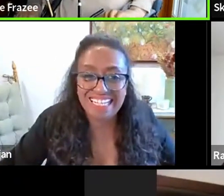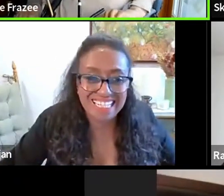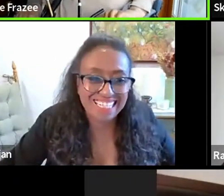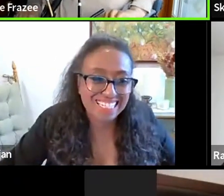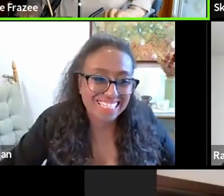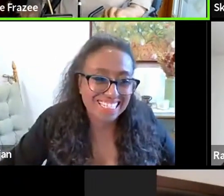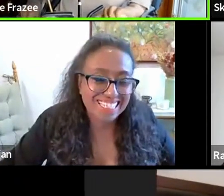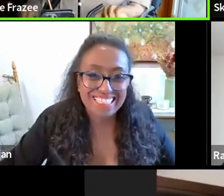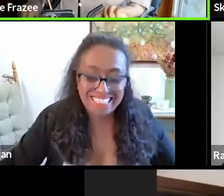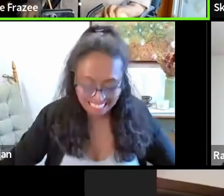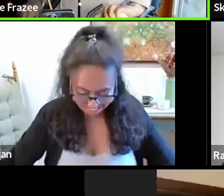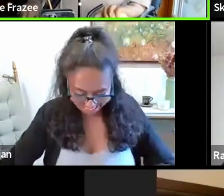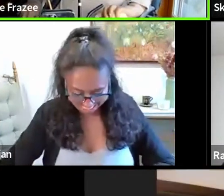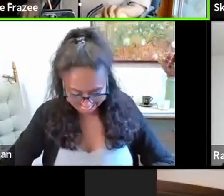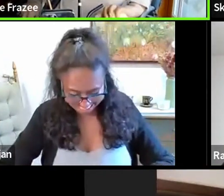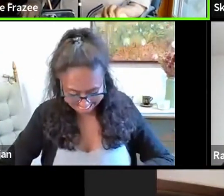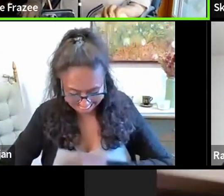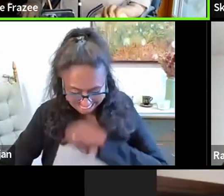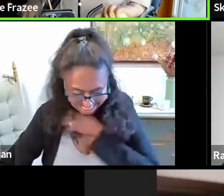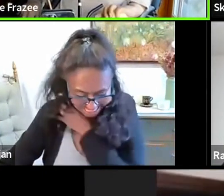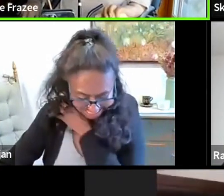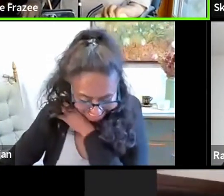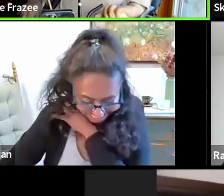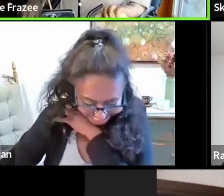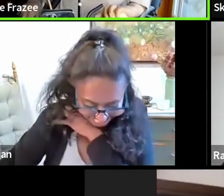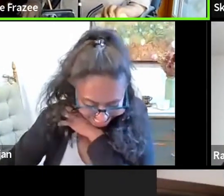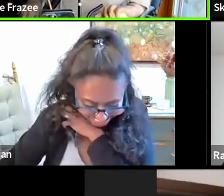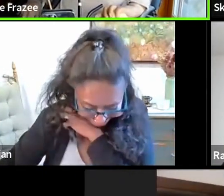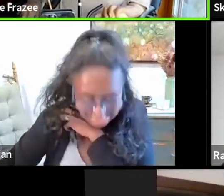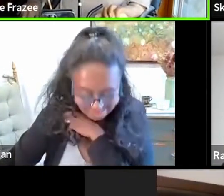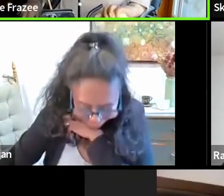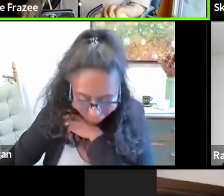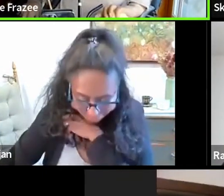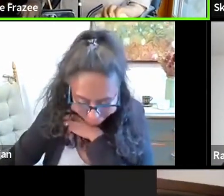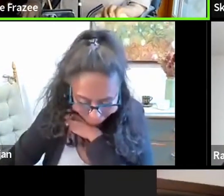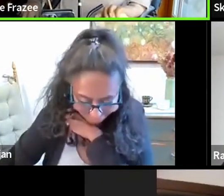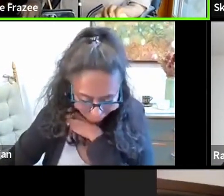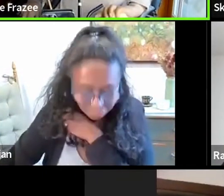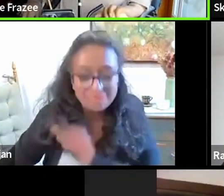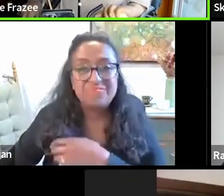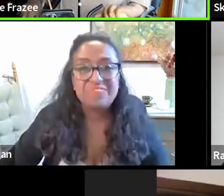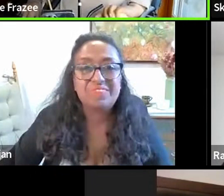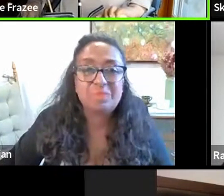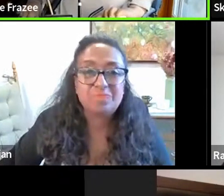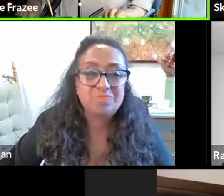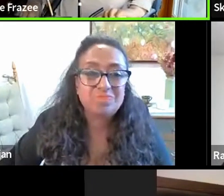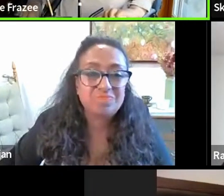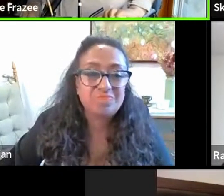co-host of today's broadcast, a very dear friend of mine and of the